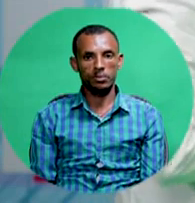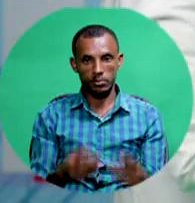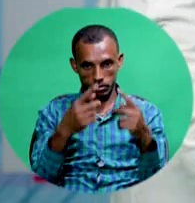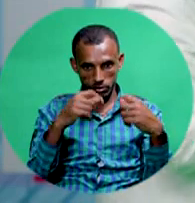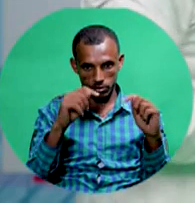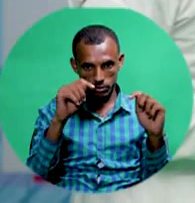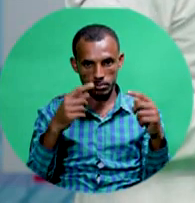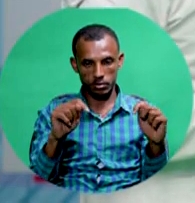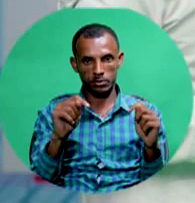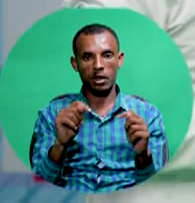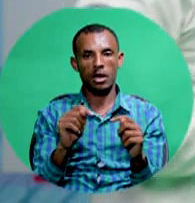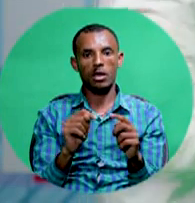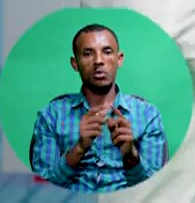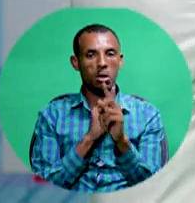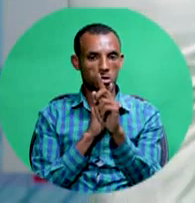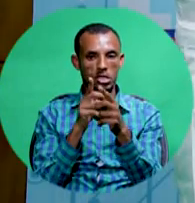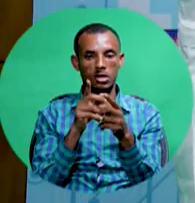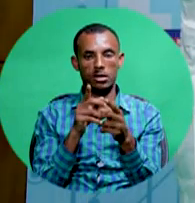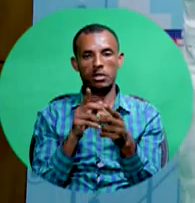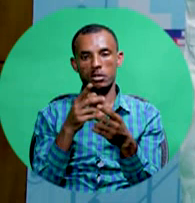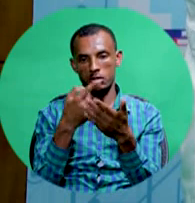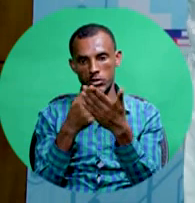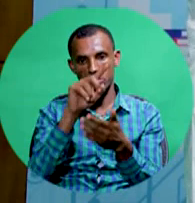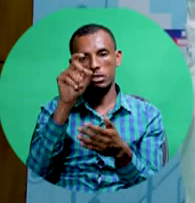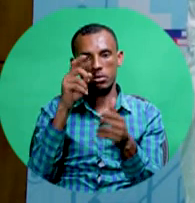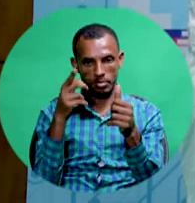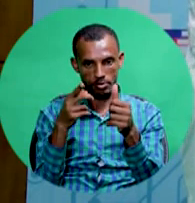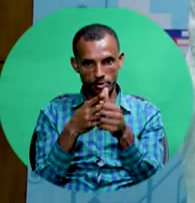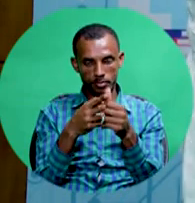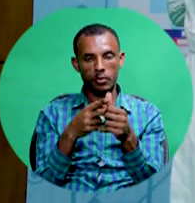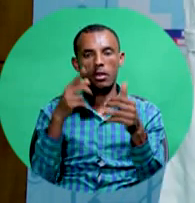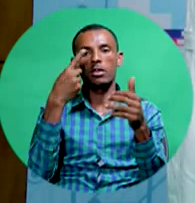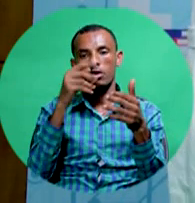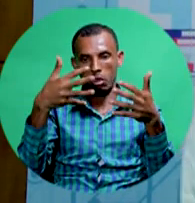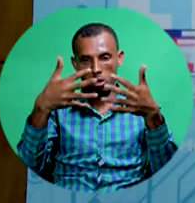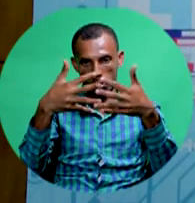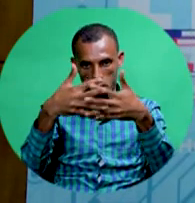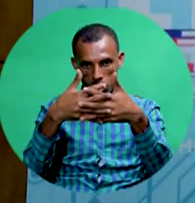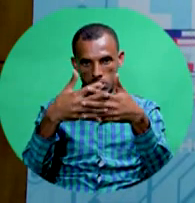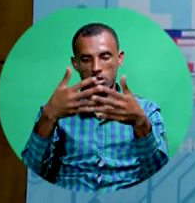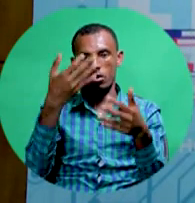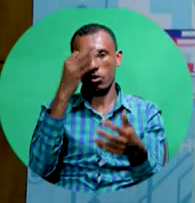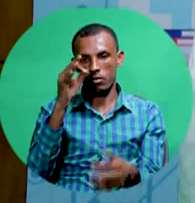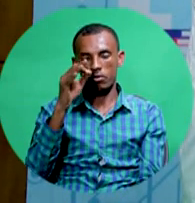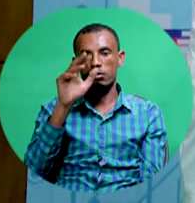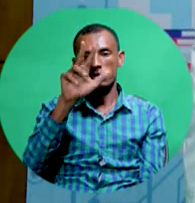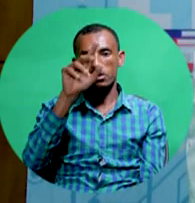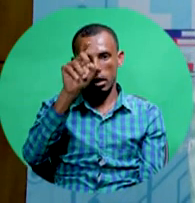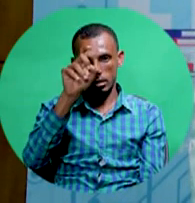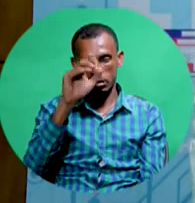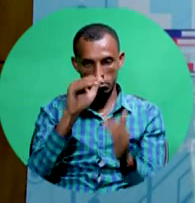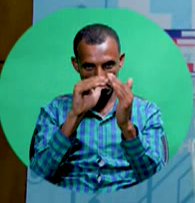Try to answer the following question. The first one is the integration of 3x minus